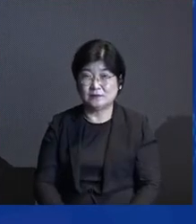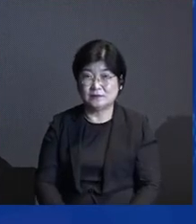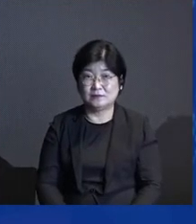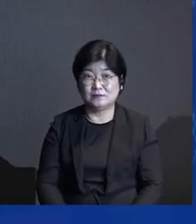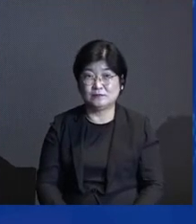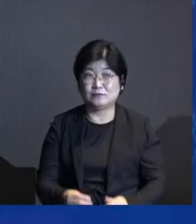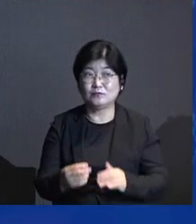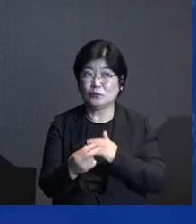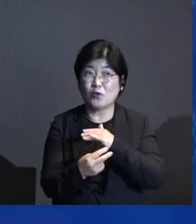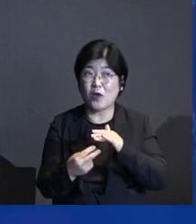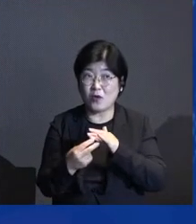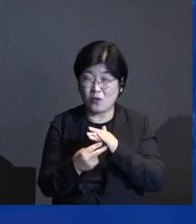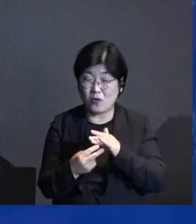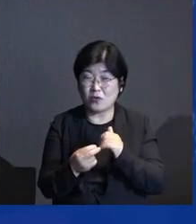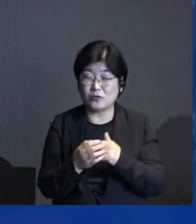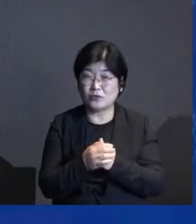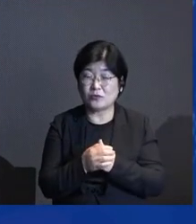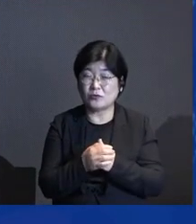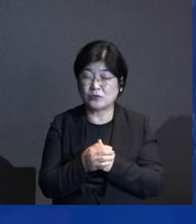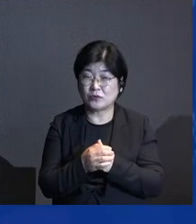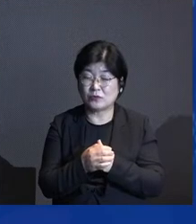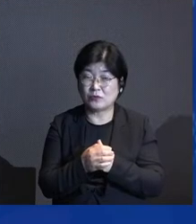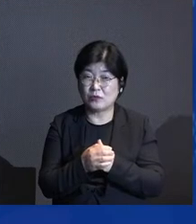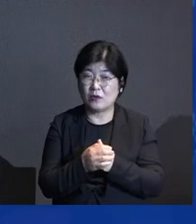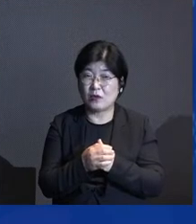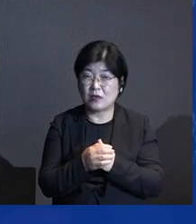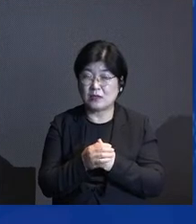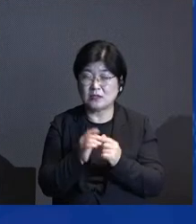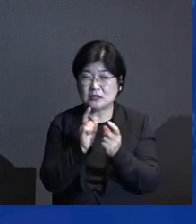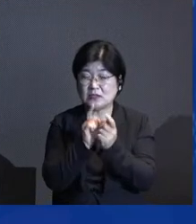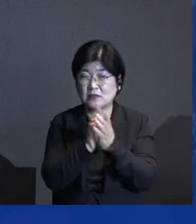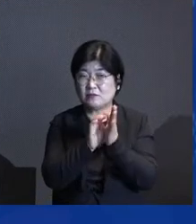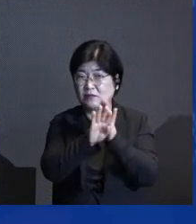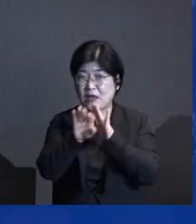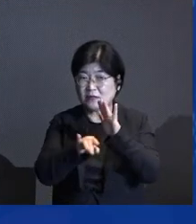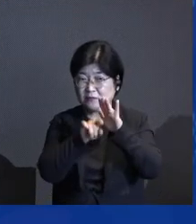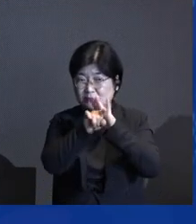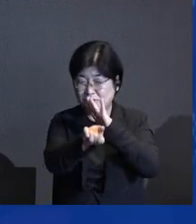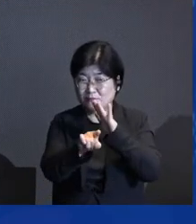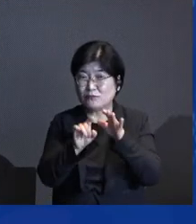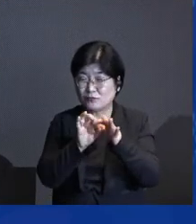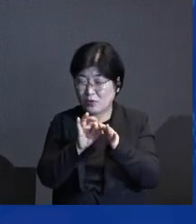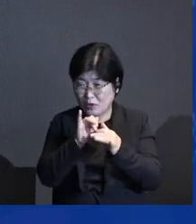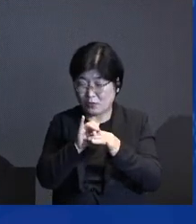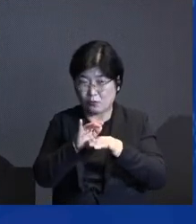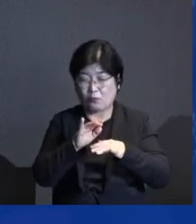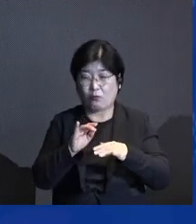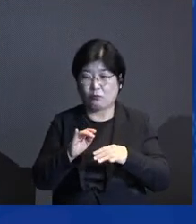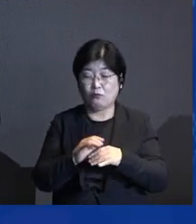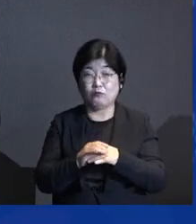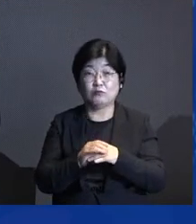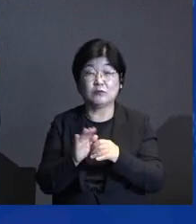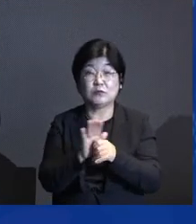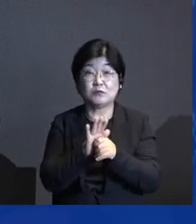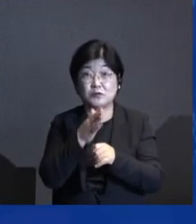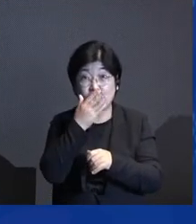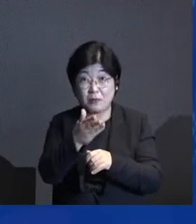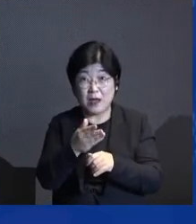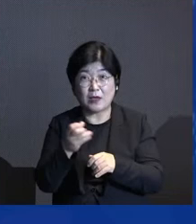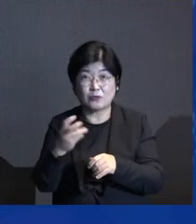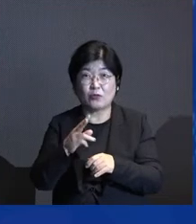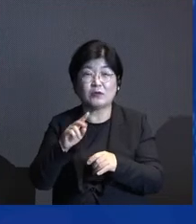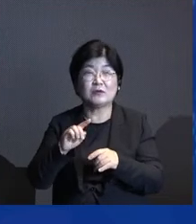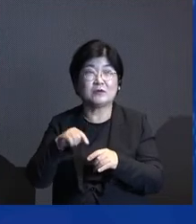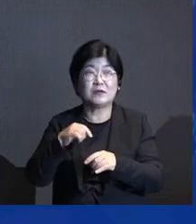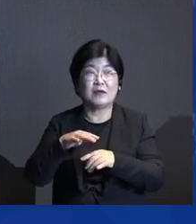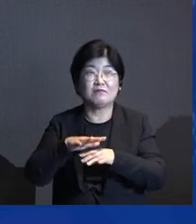visit. As for the program network, it can be said that it is the strength of this program. It's